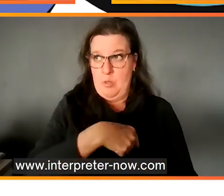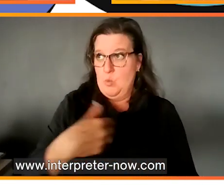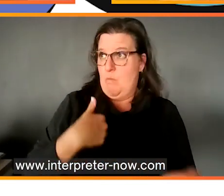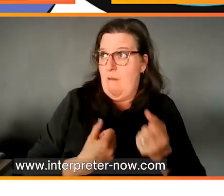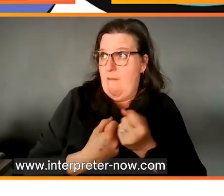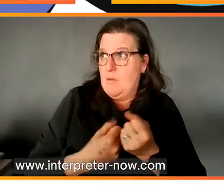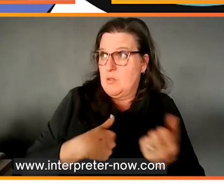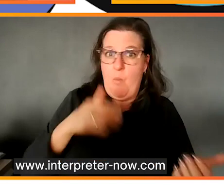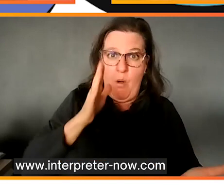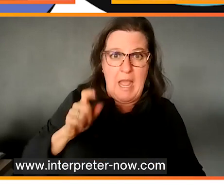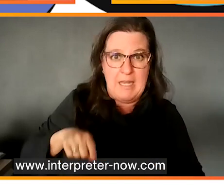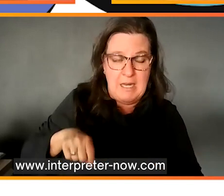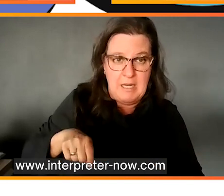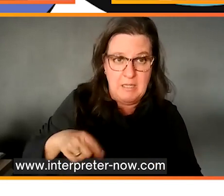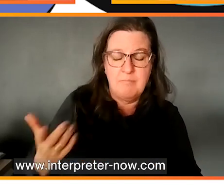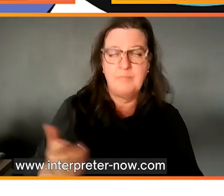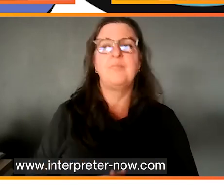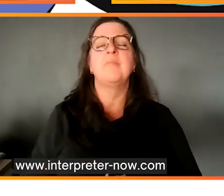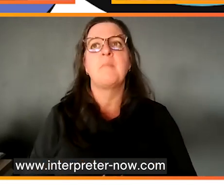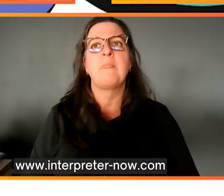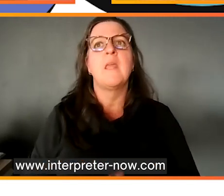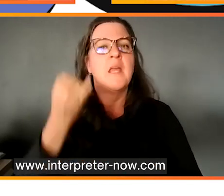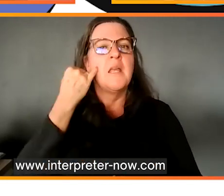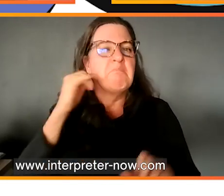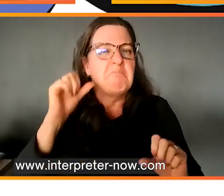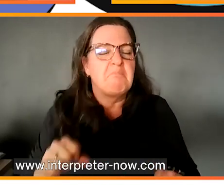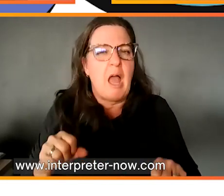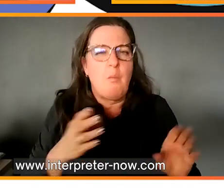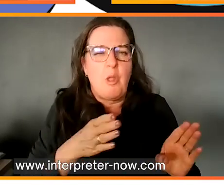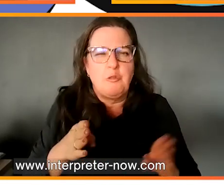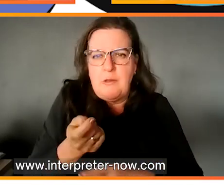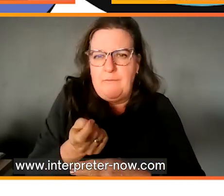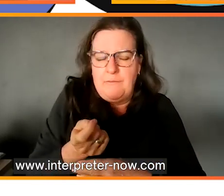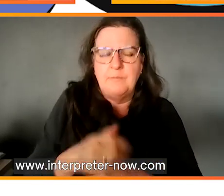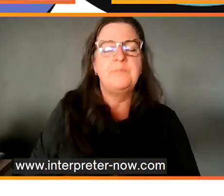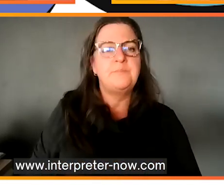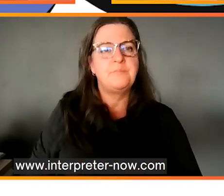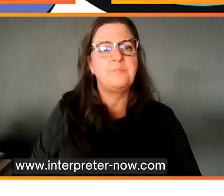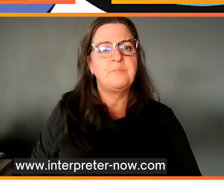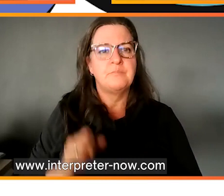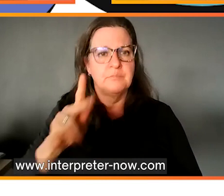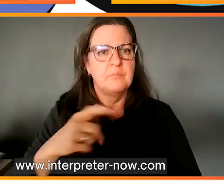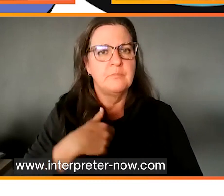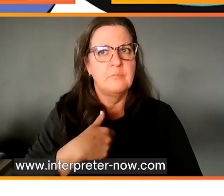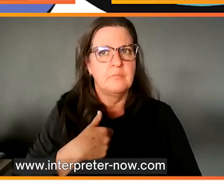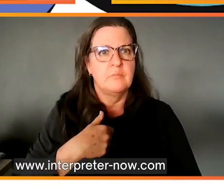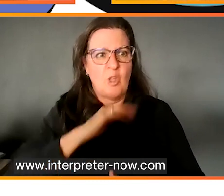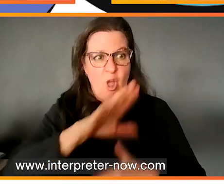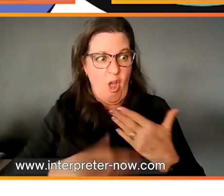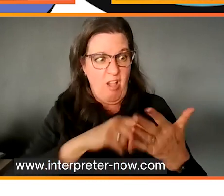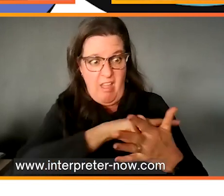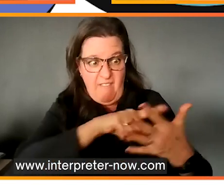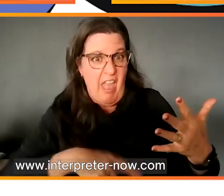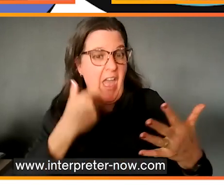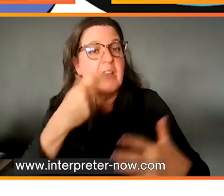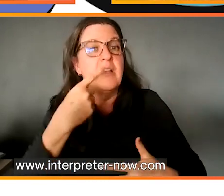ignore, resist, comply, or enlist. And I started to